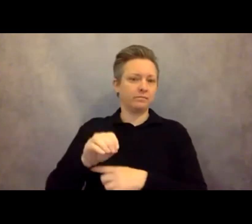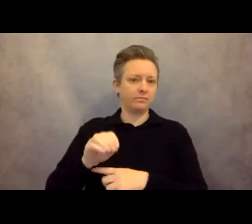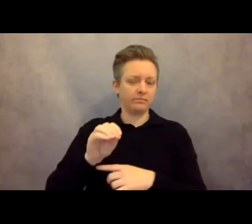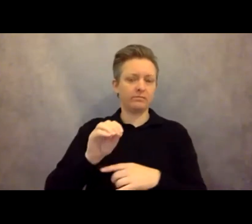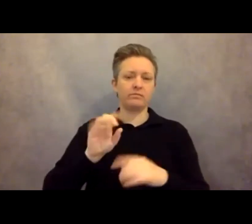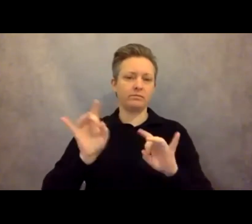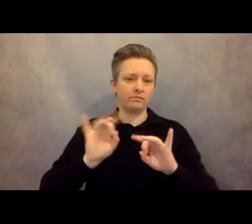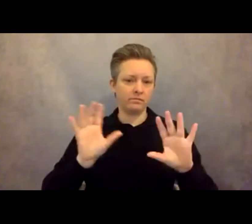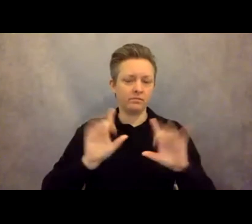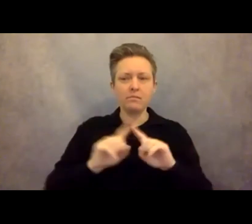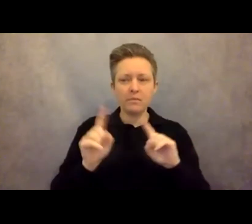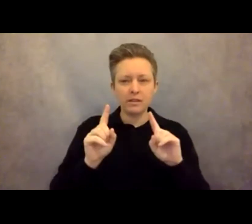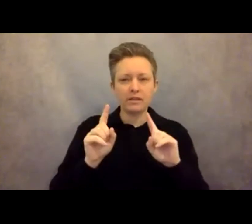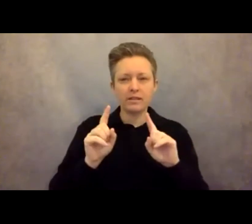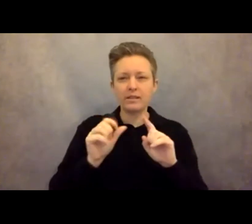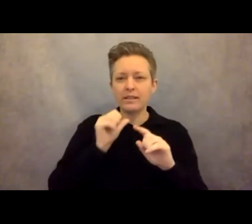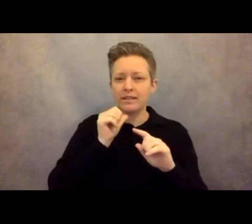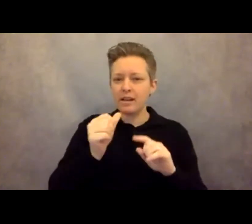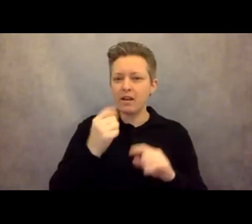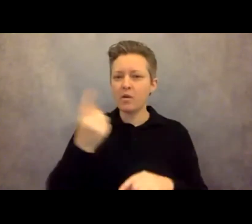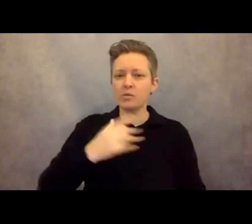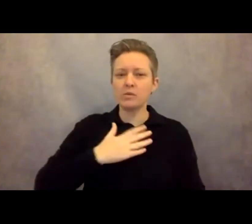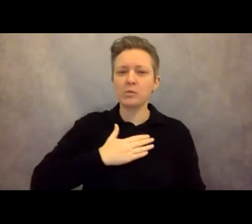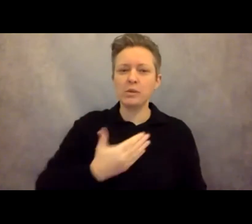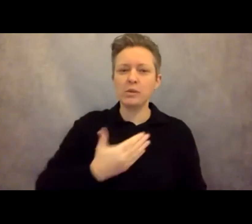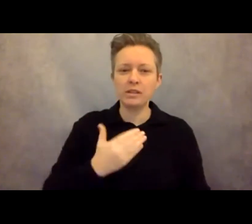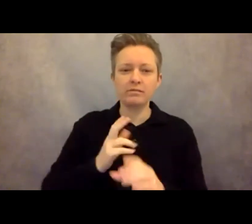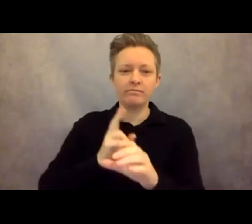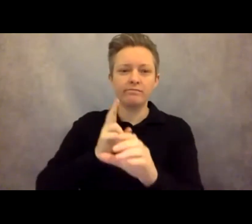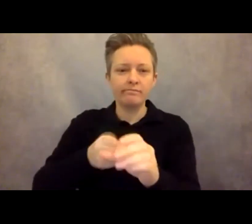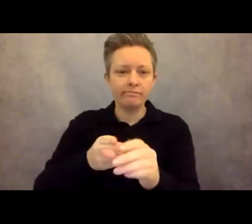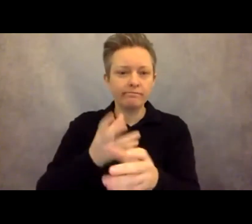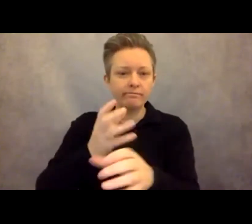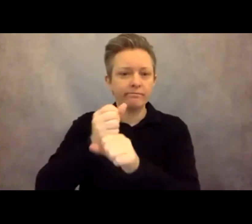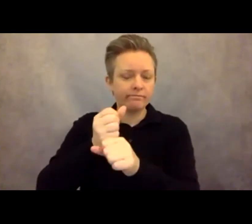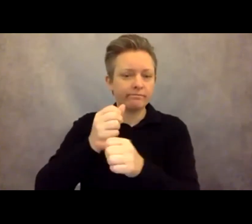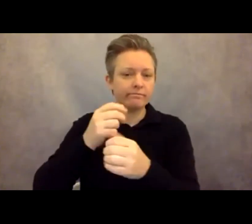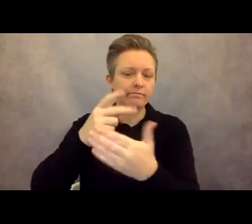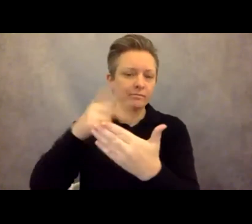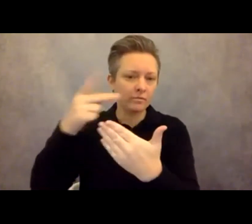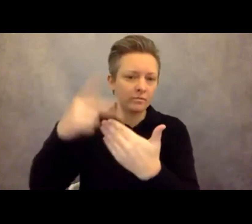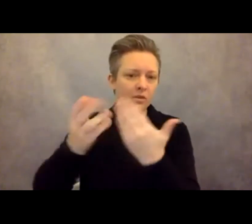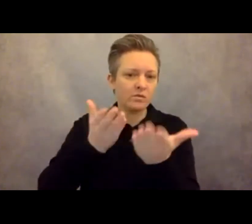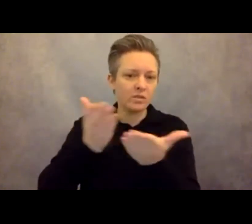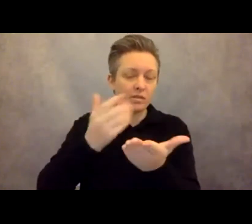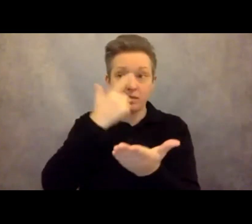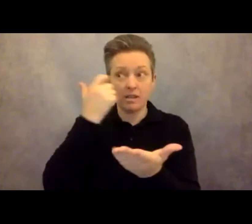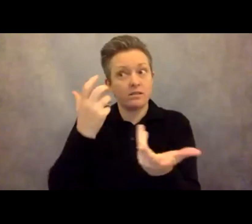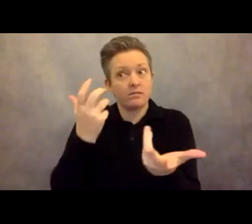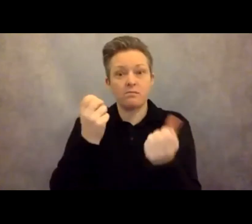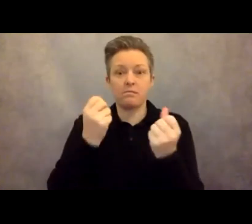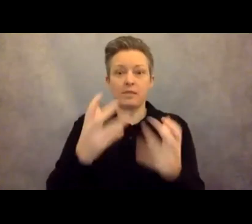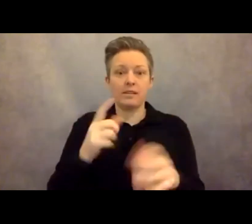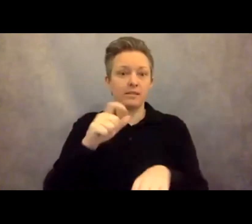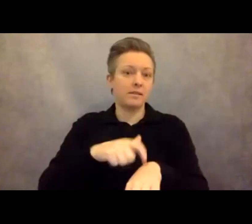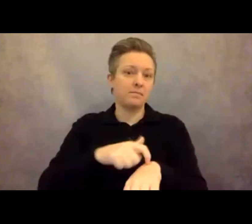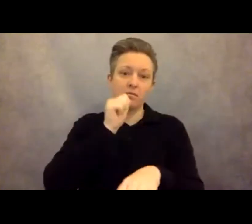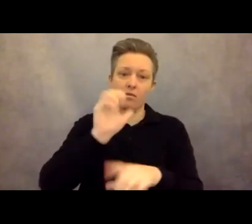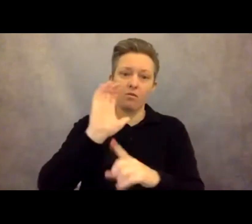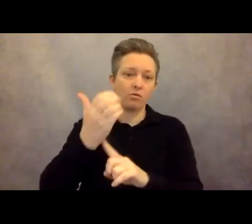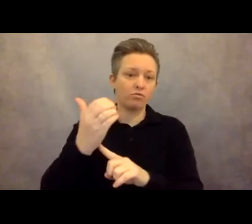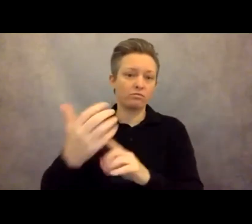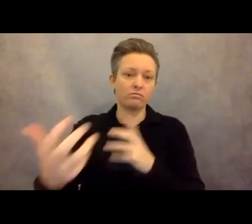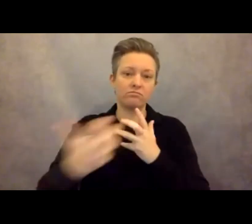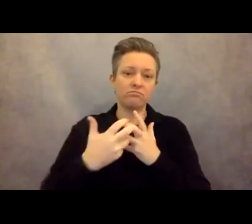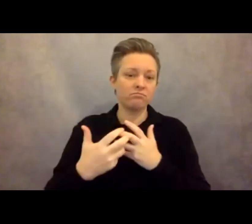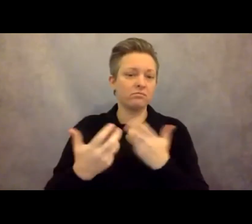with certain services or certain programs because there's not culturally responsive programming, because they're not culturally humble staff,